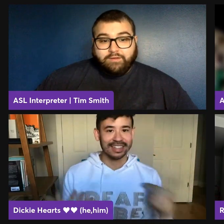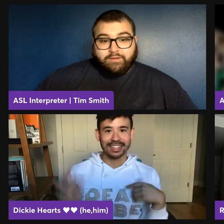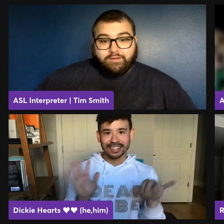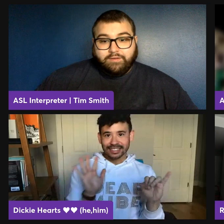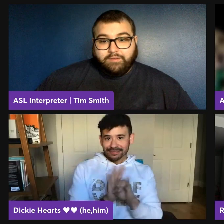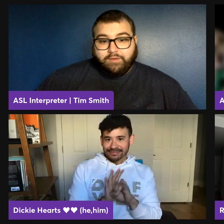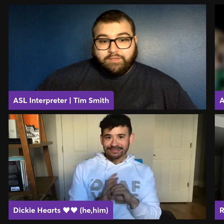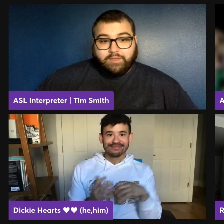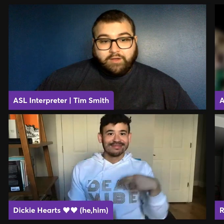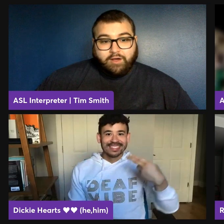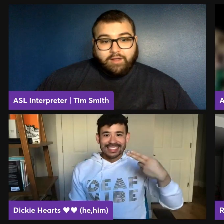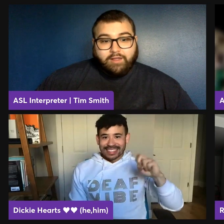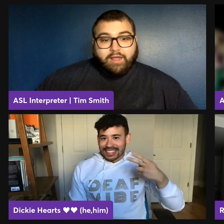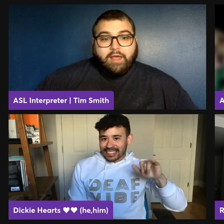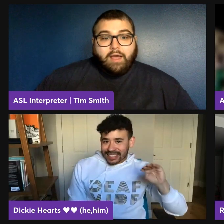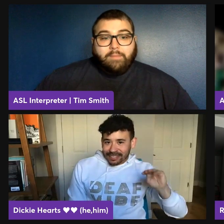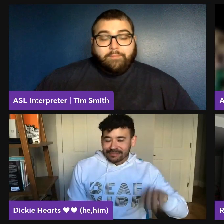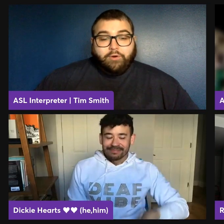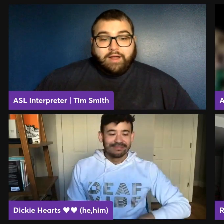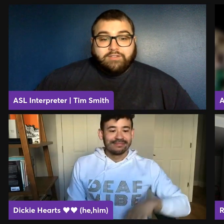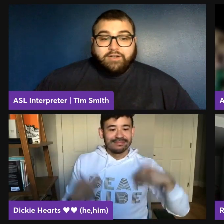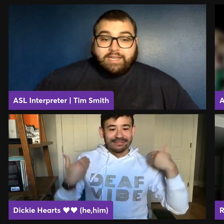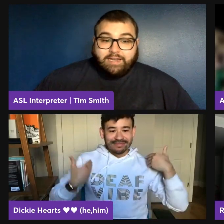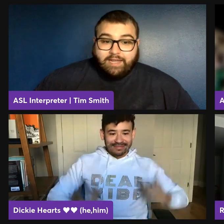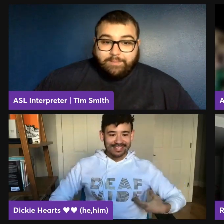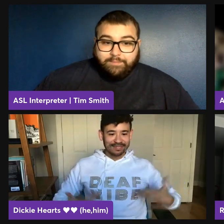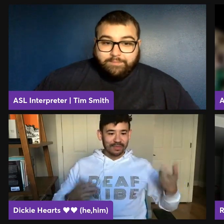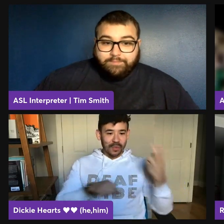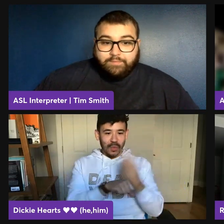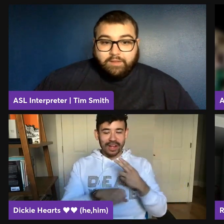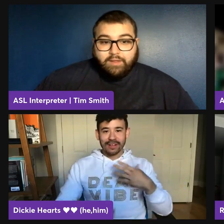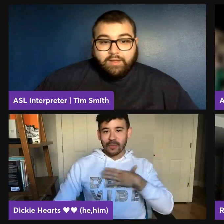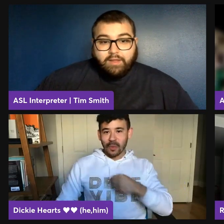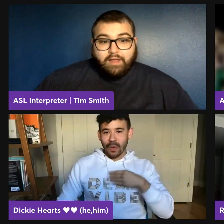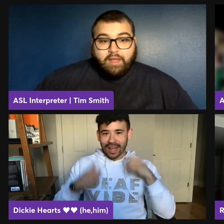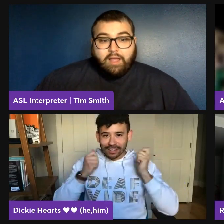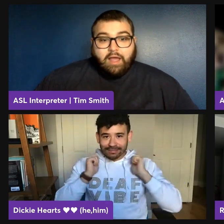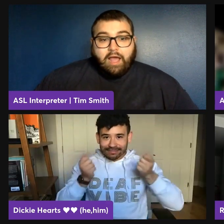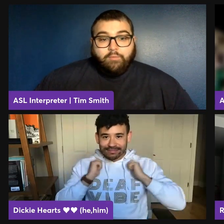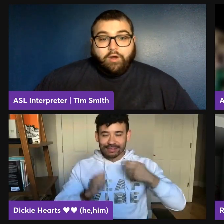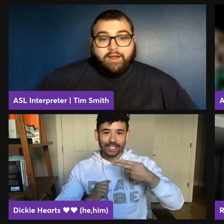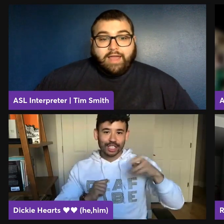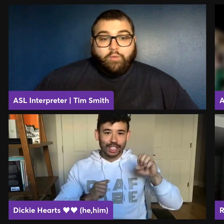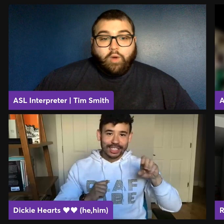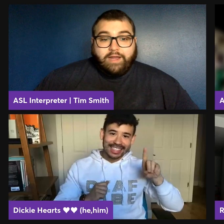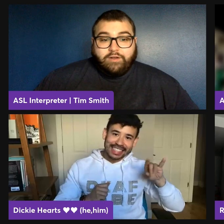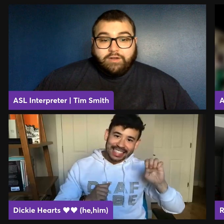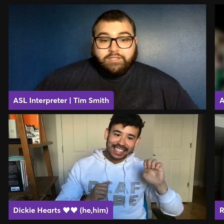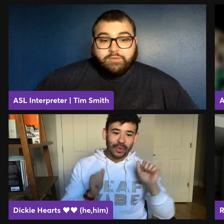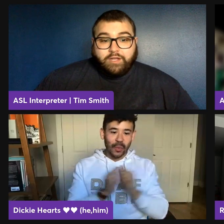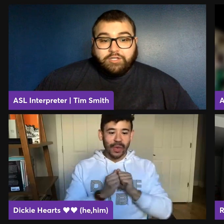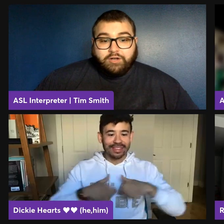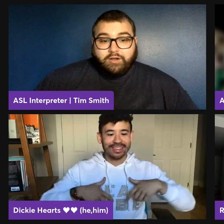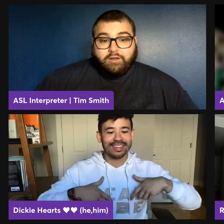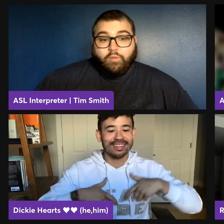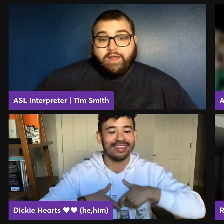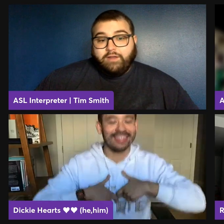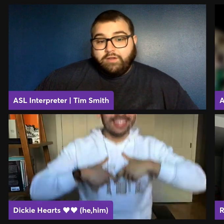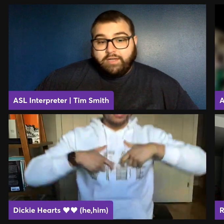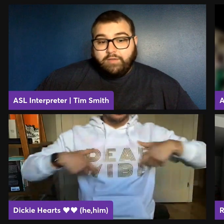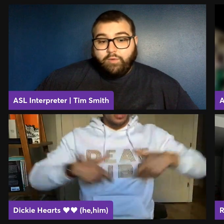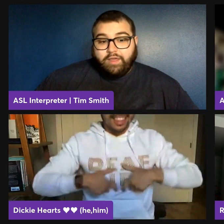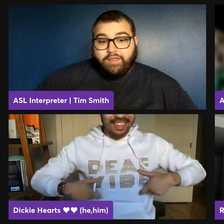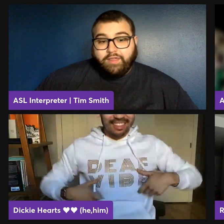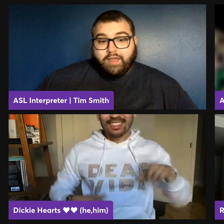for those on the call. My pronouns are he and him. I'm wearing a white hooded sweatshirt, a